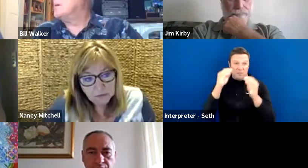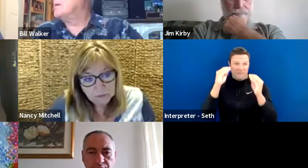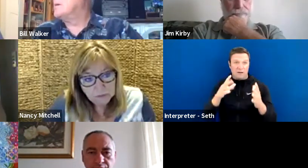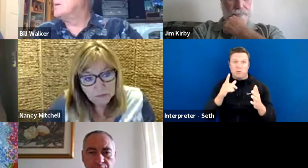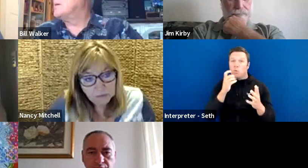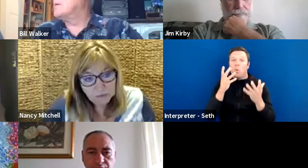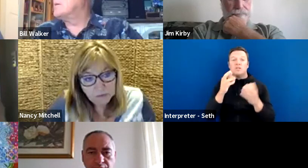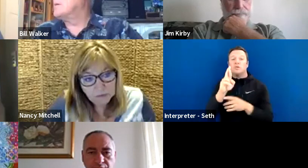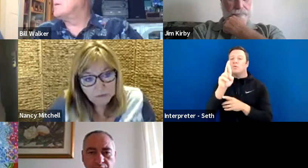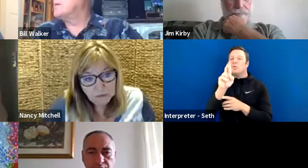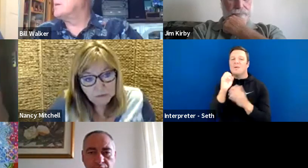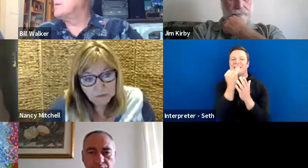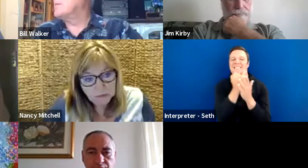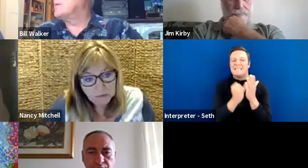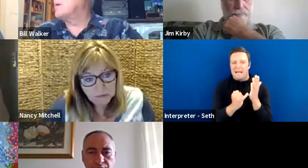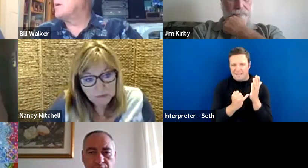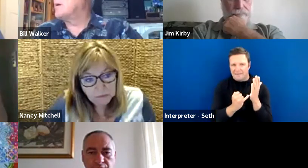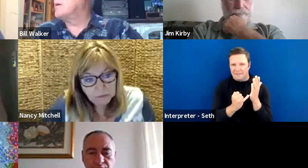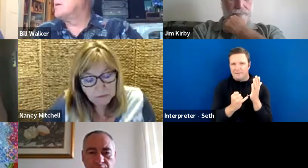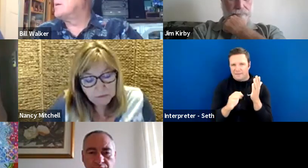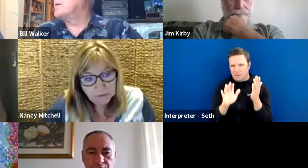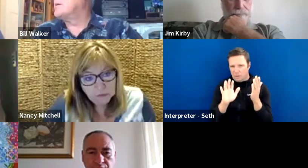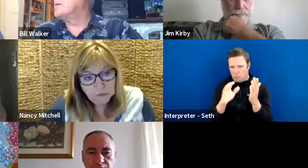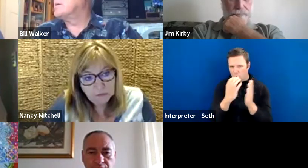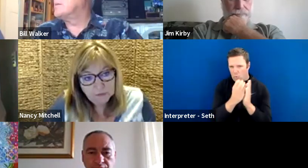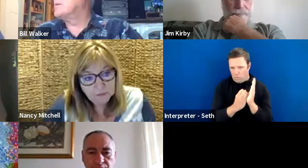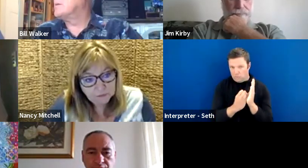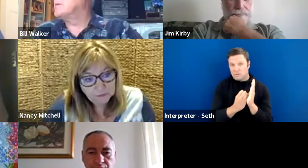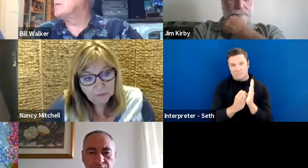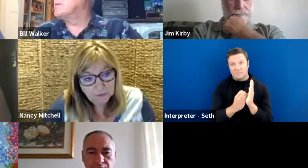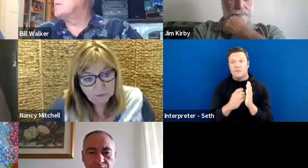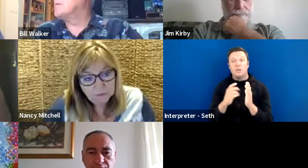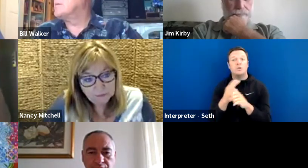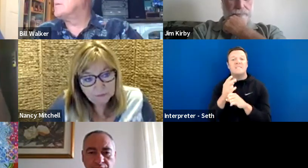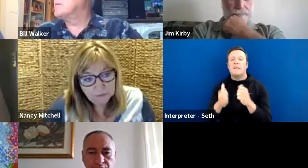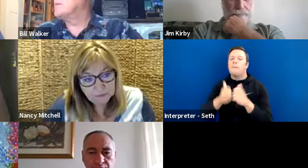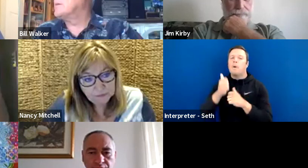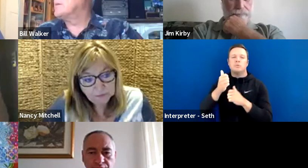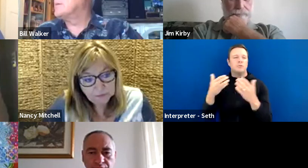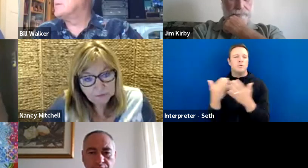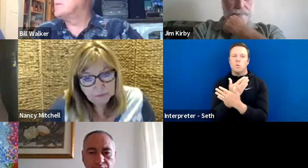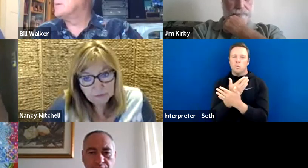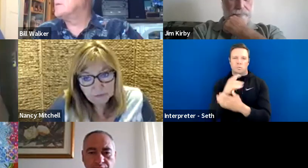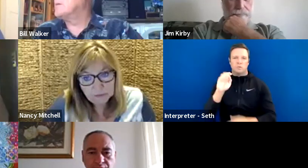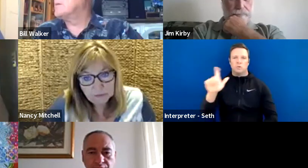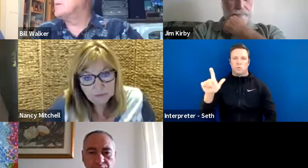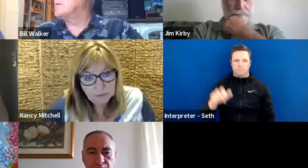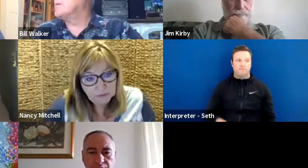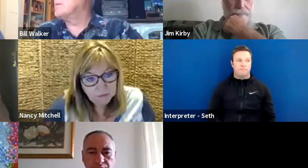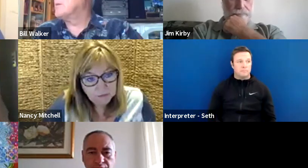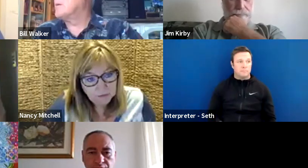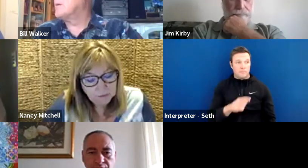latest and greatest way using the tools that we have in the new rubric. So if I've had DEC 101,